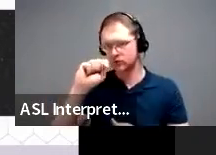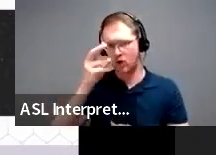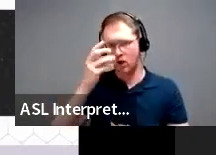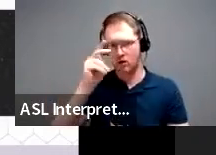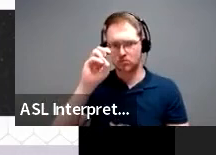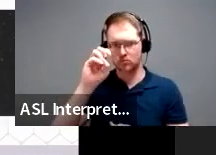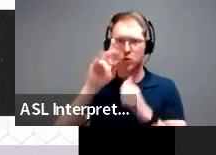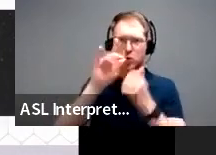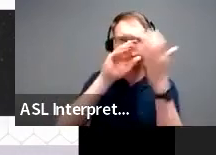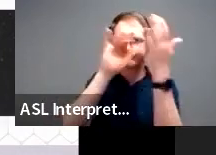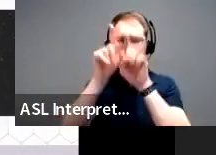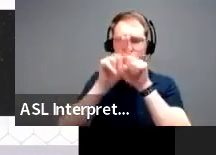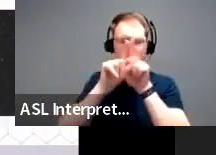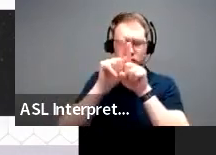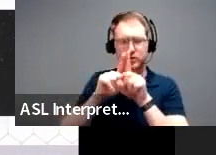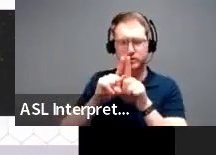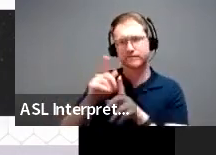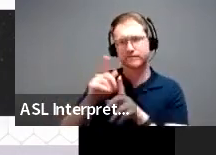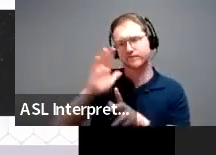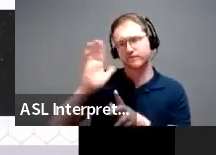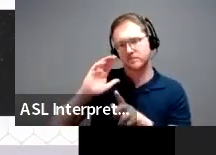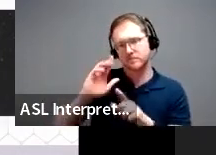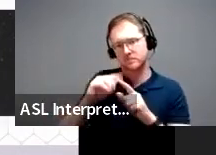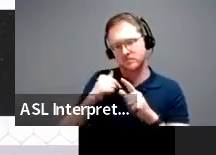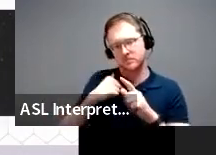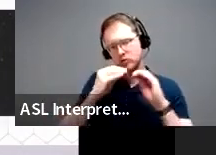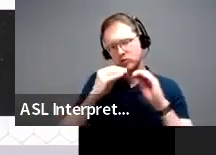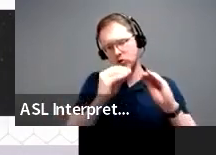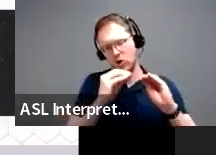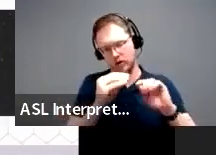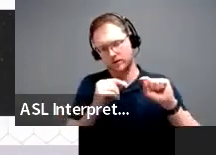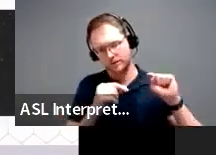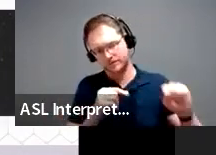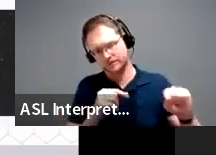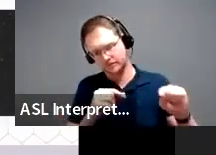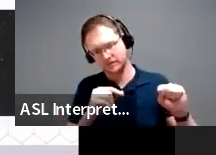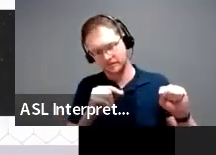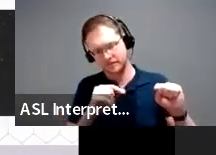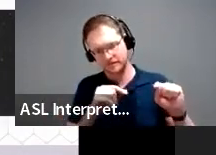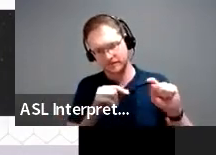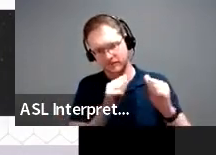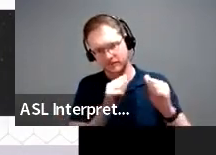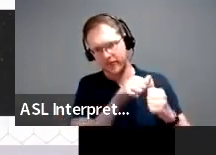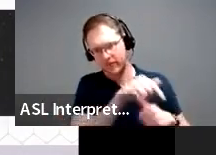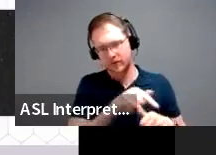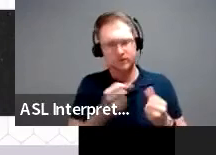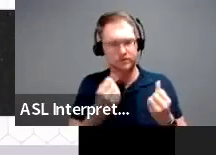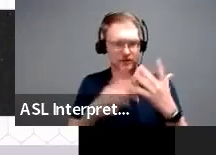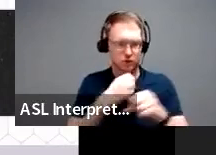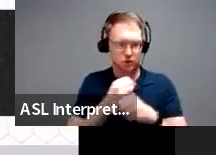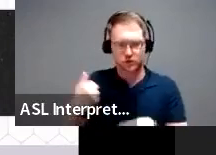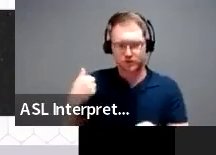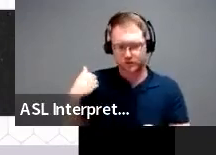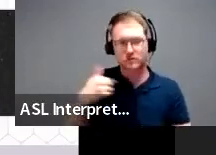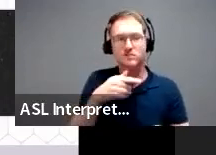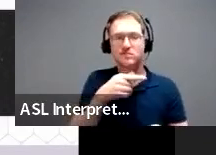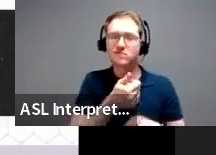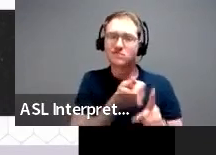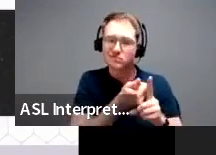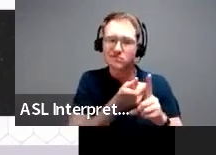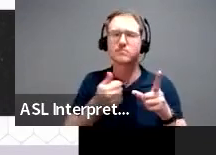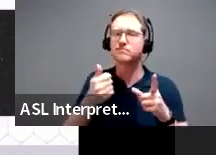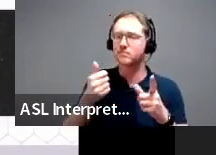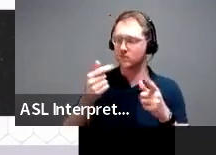A some years ago, she is a Michigander herself. She went to school and grew up here in Michigan in Midland,